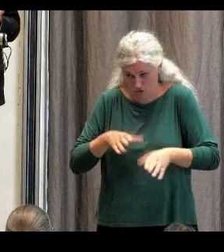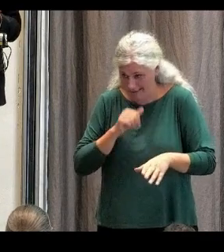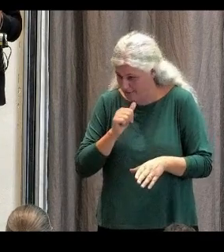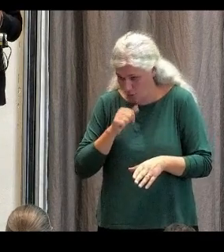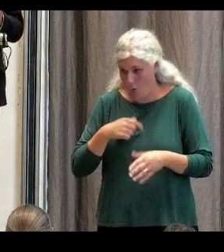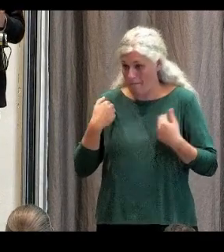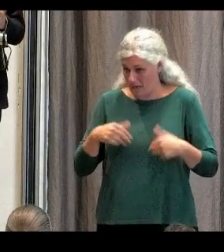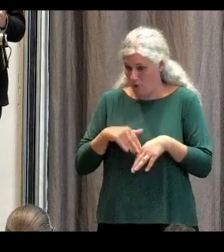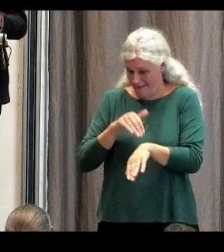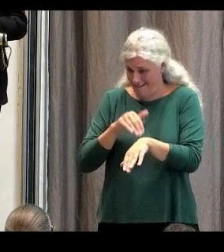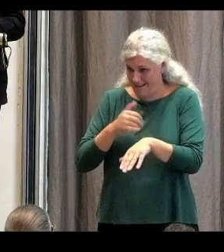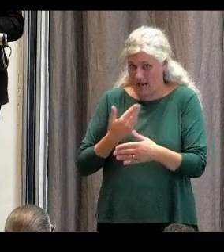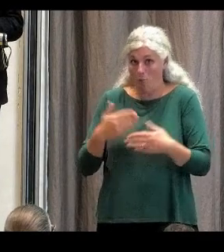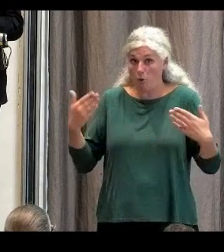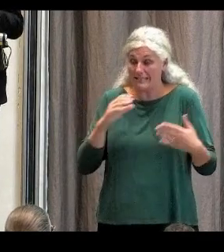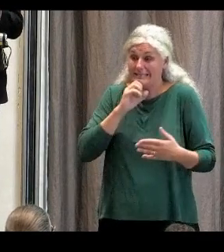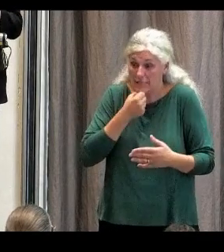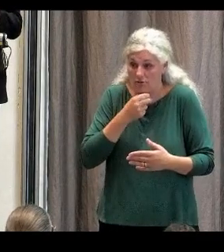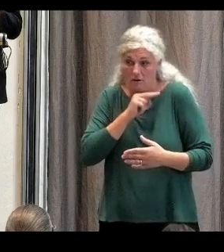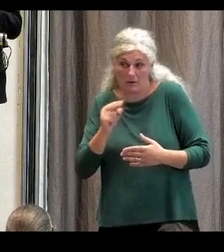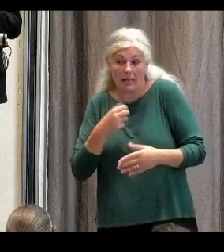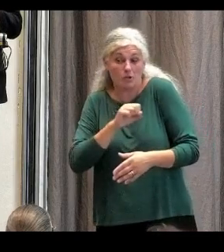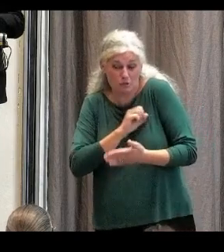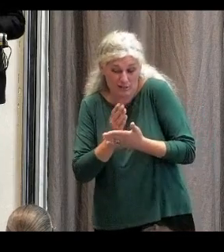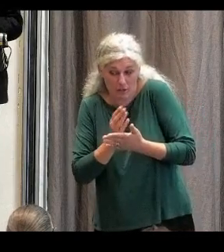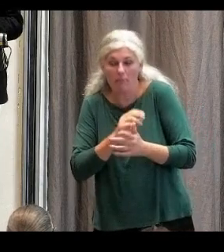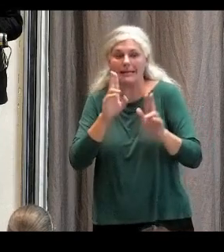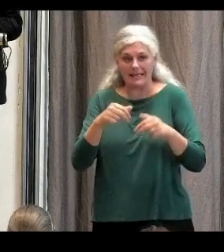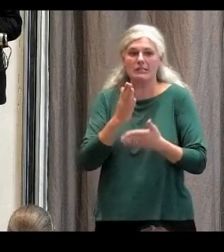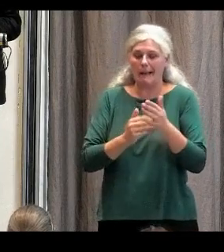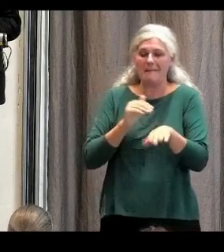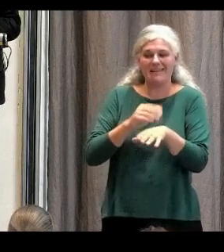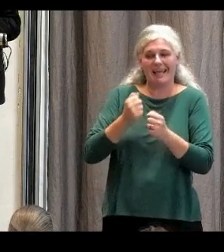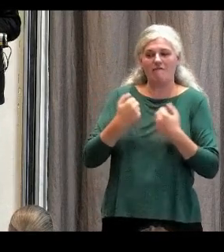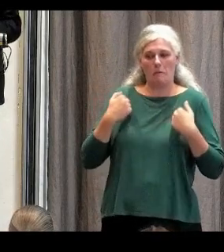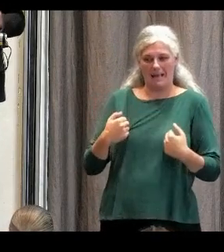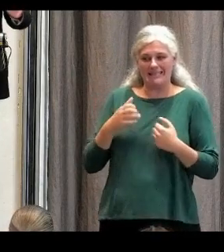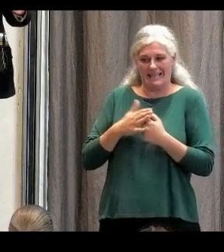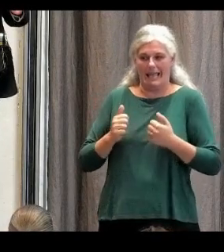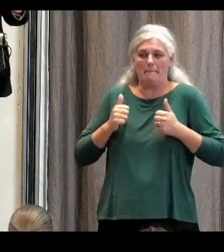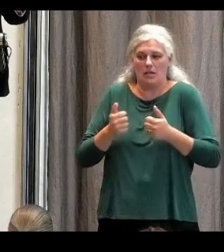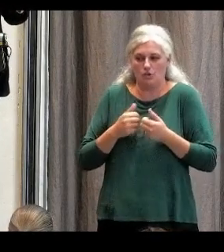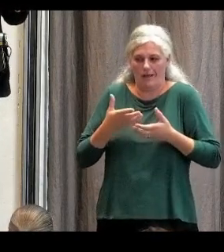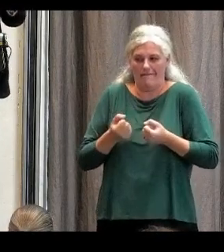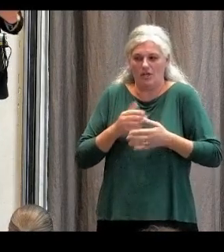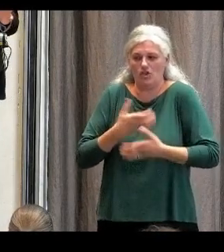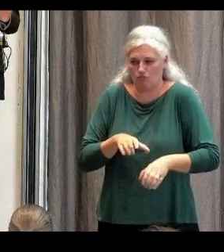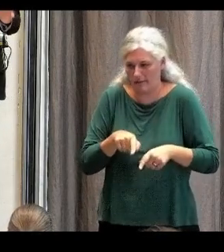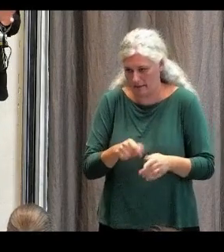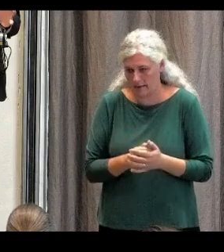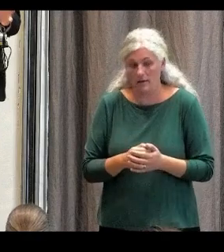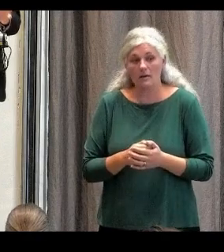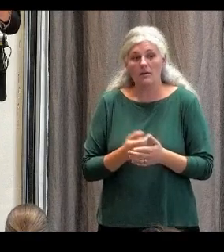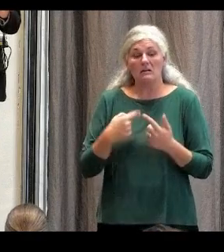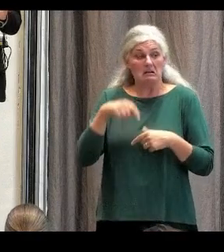know how much it reduces male fertility, but we know that it can have some effect on male fertility. We've not actually, I don't